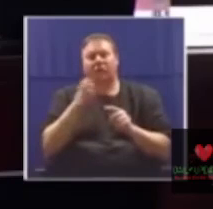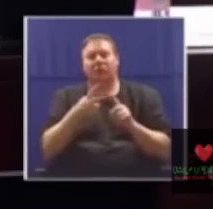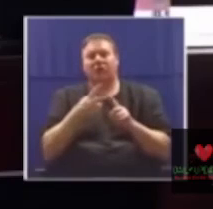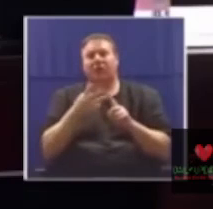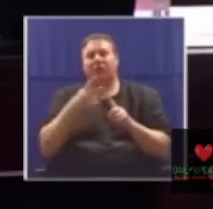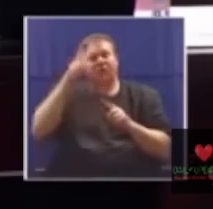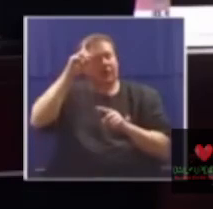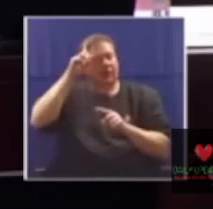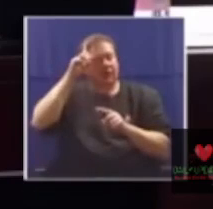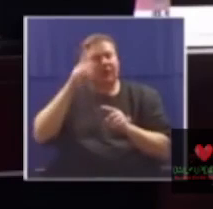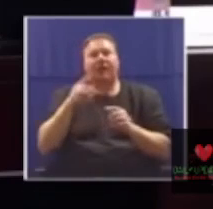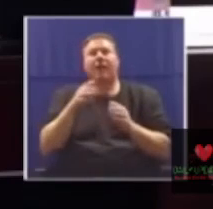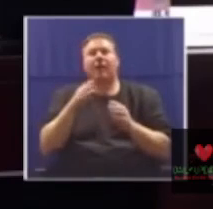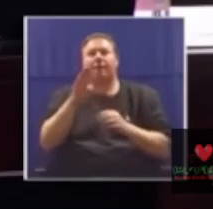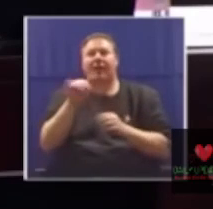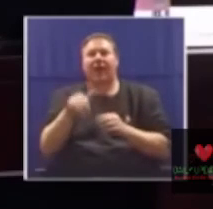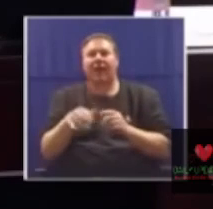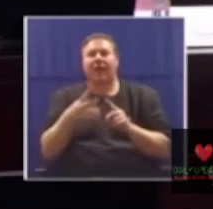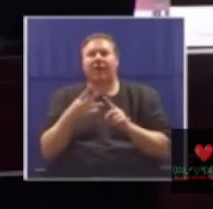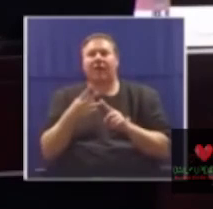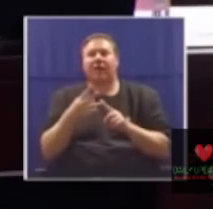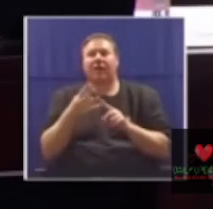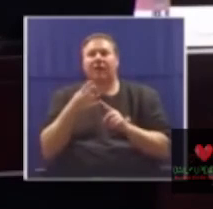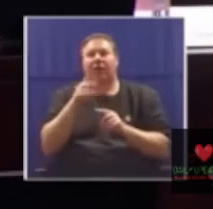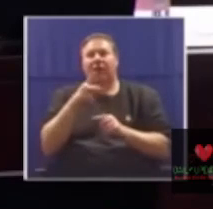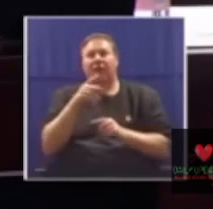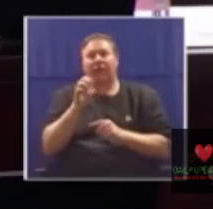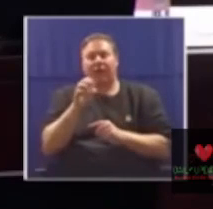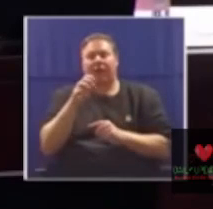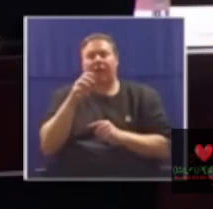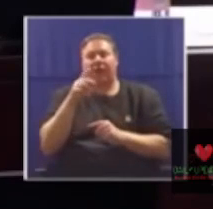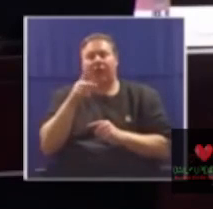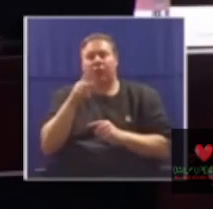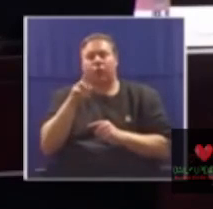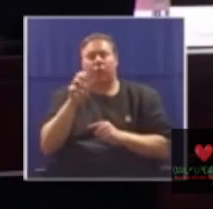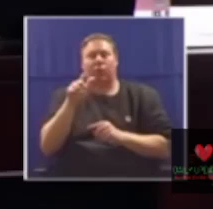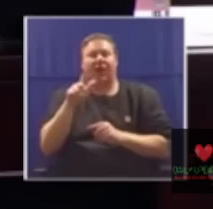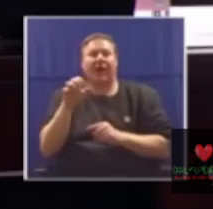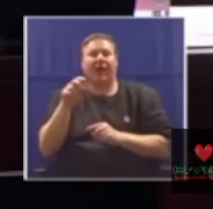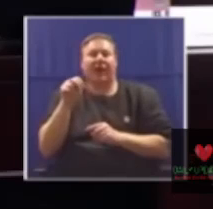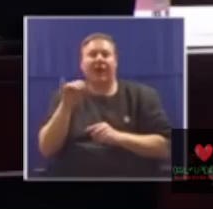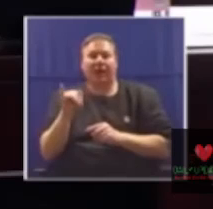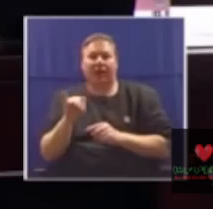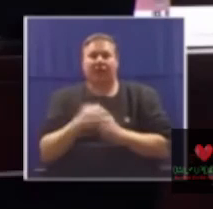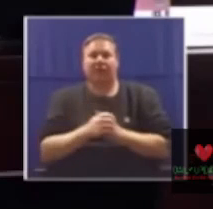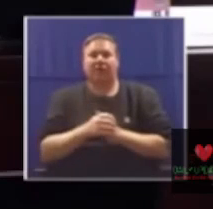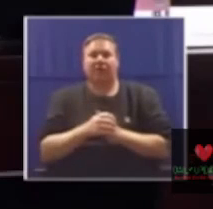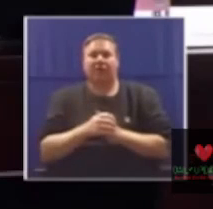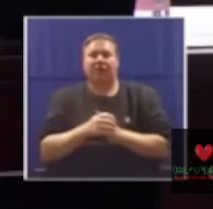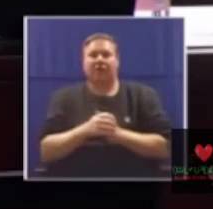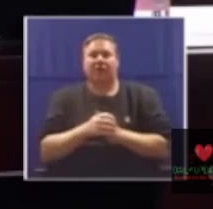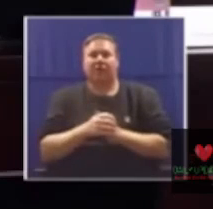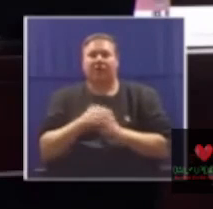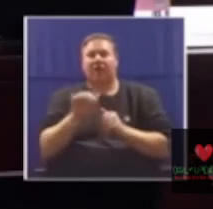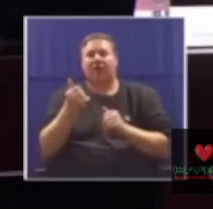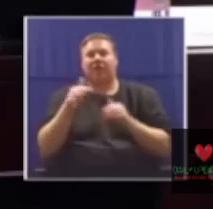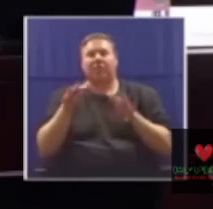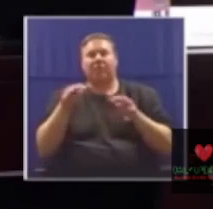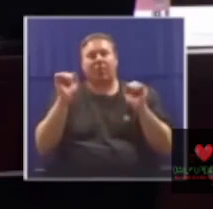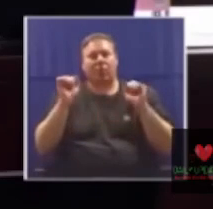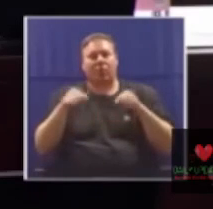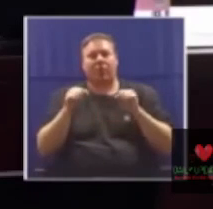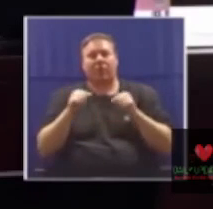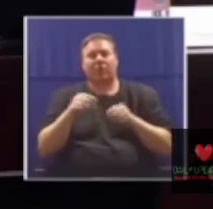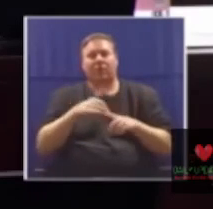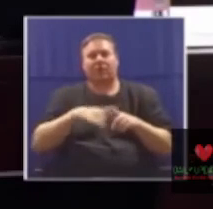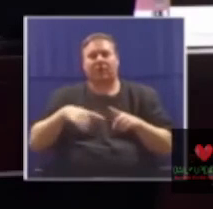Nelson Mandela Bay, of Ekurhuleni, the city of Ekurhuleni, and of course, those that have just been confirmed in the district